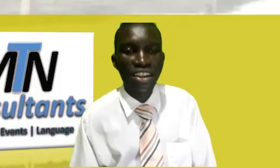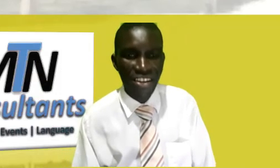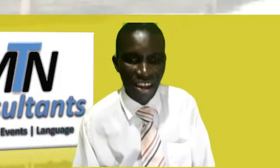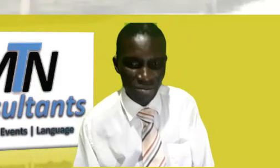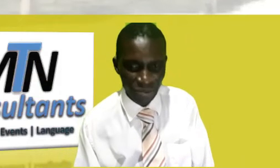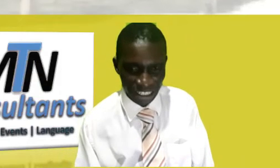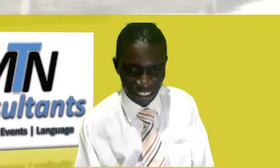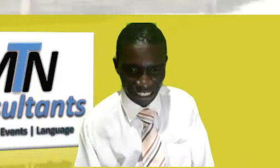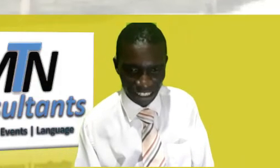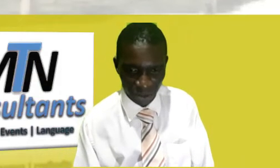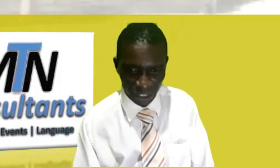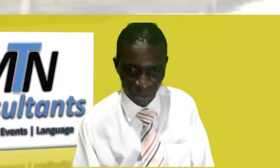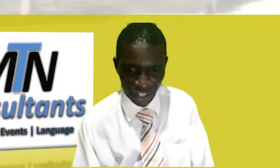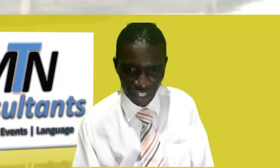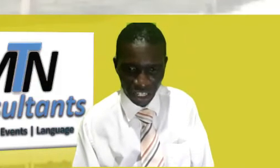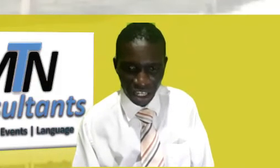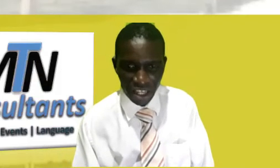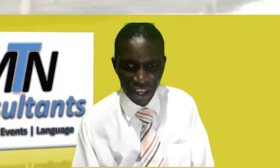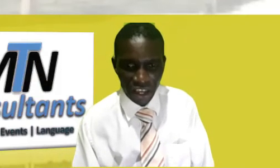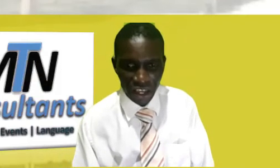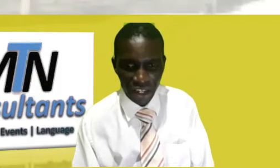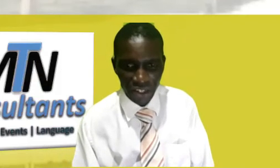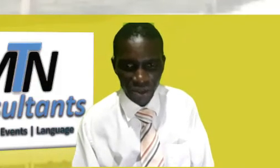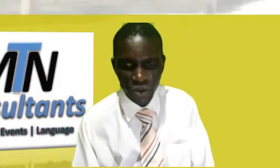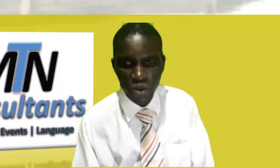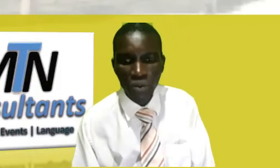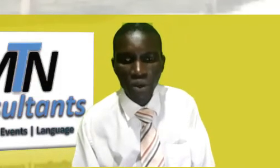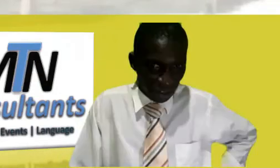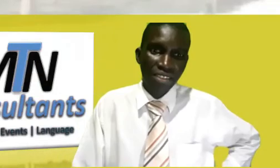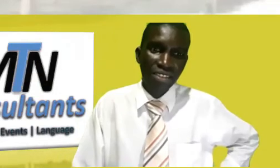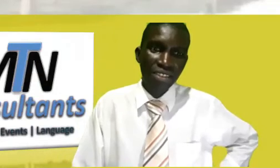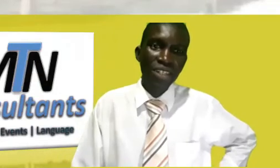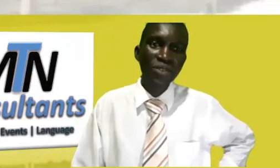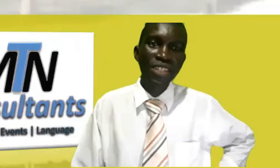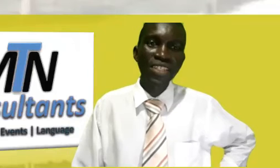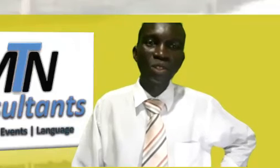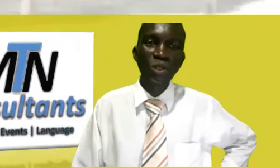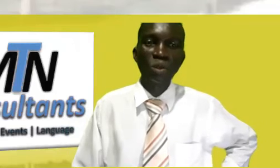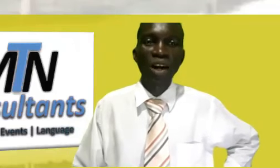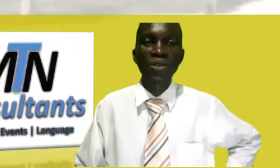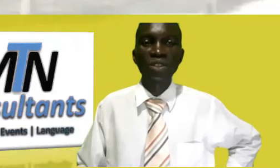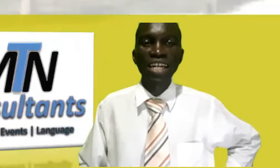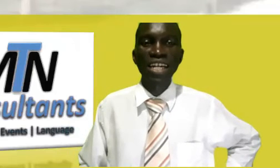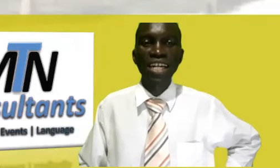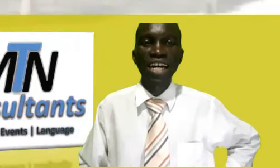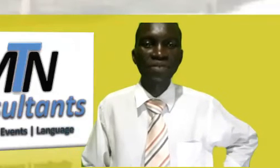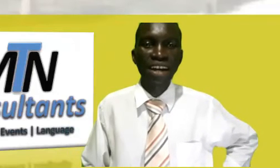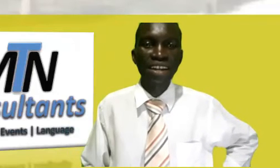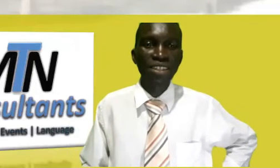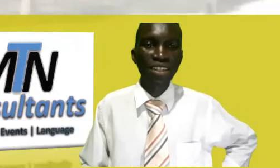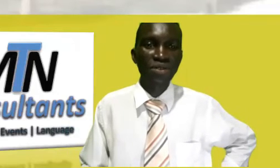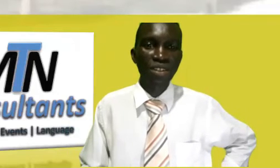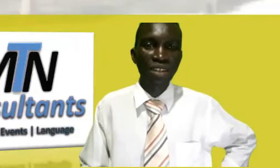your name, isn't it? That's what we do. We use. What do they do? How do they